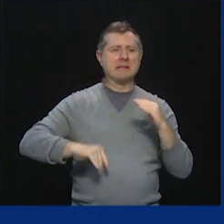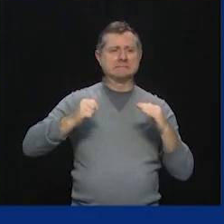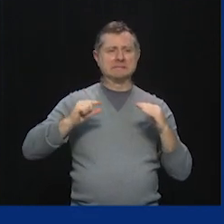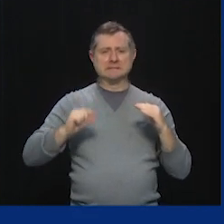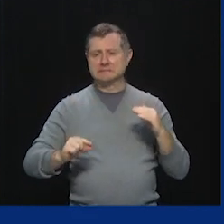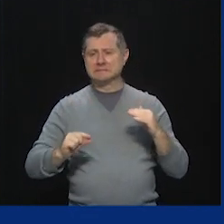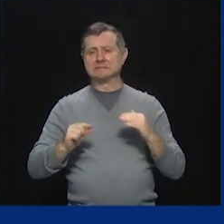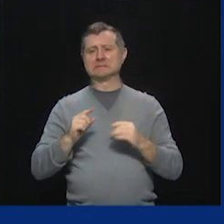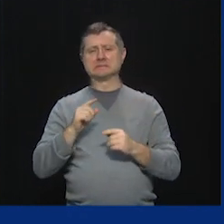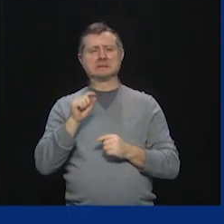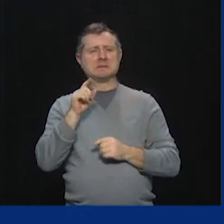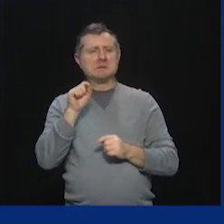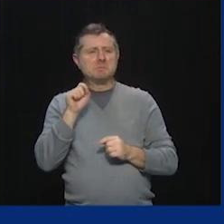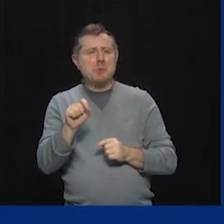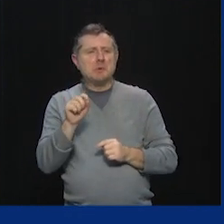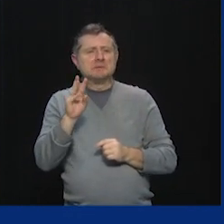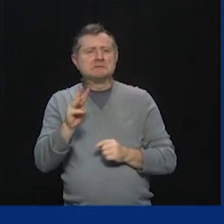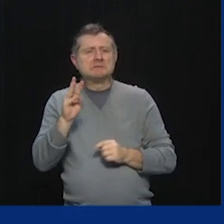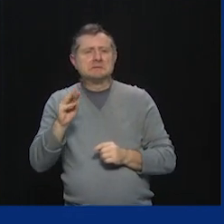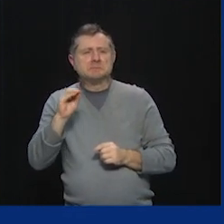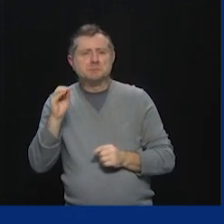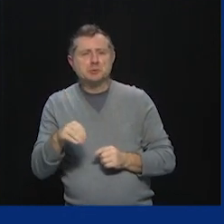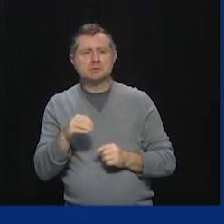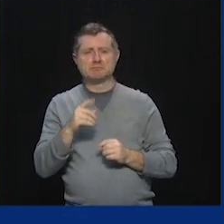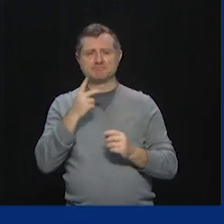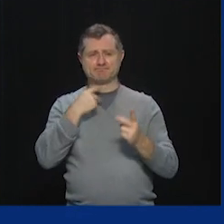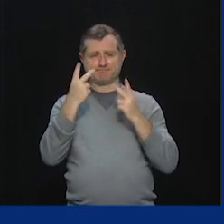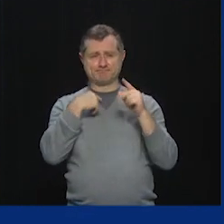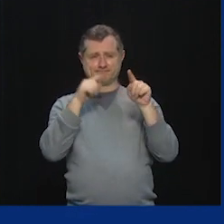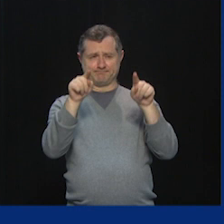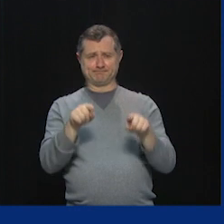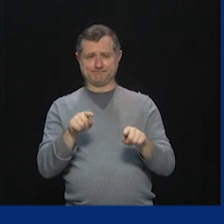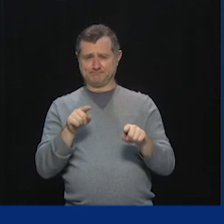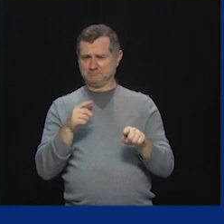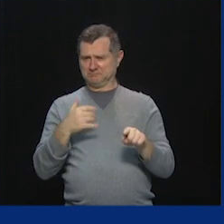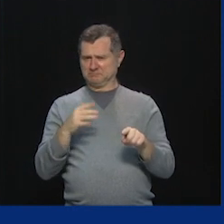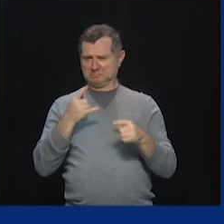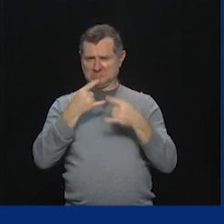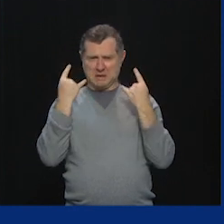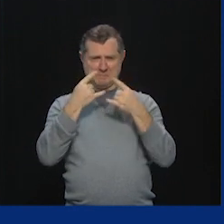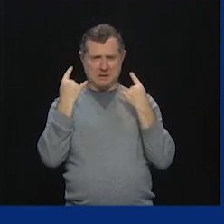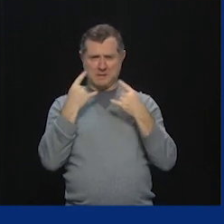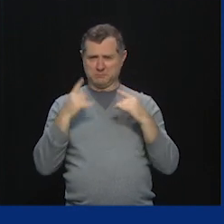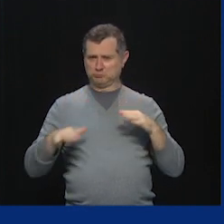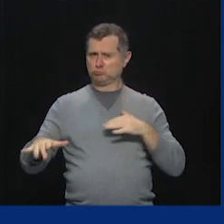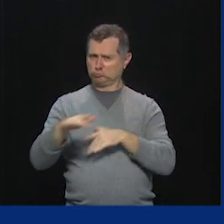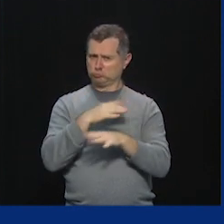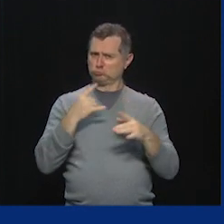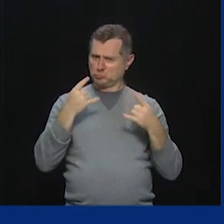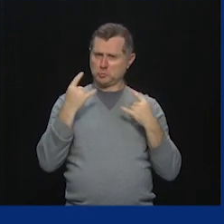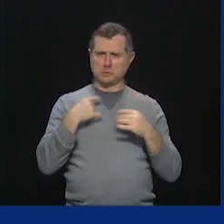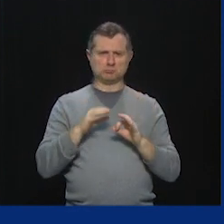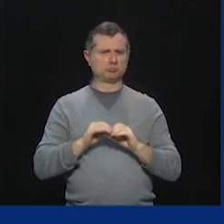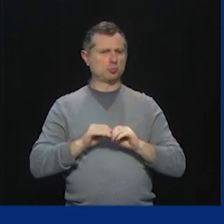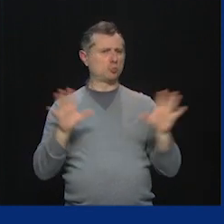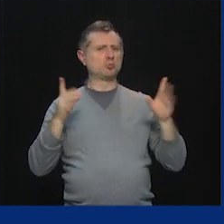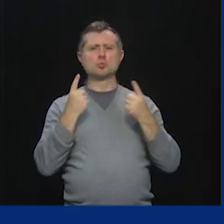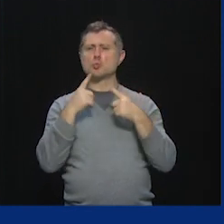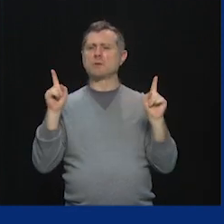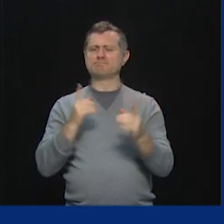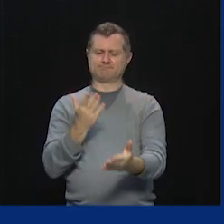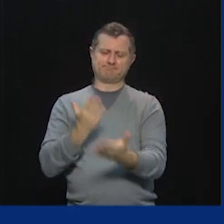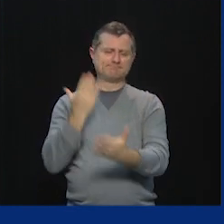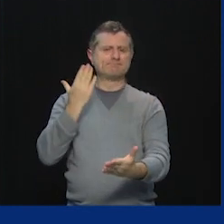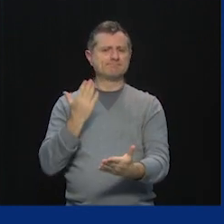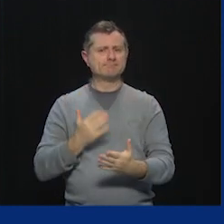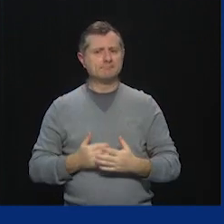I see everybody on the street wearing masks. That says to me, masks work. I know masks work. We have evidence that prove it, but also I believe